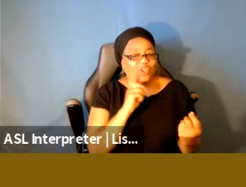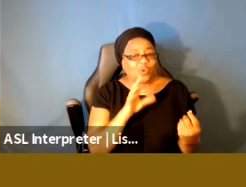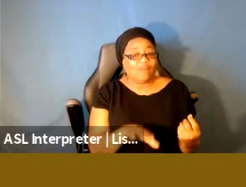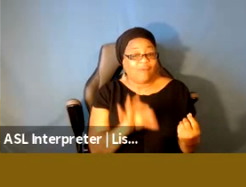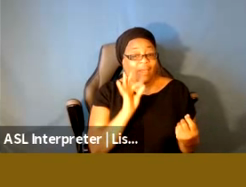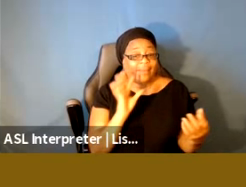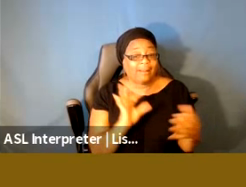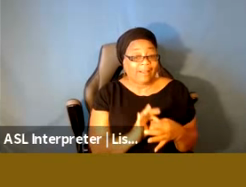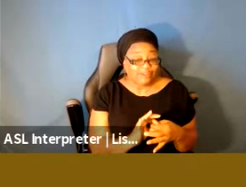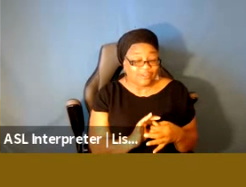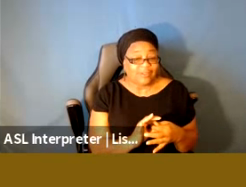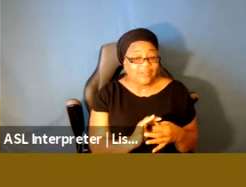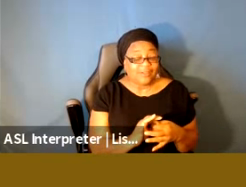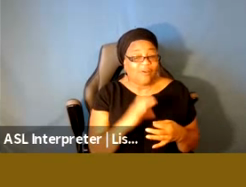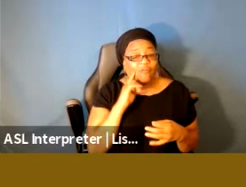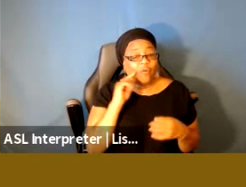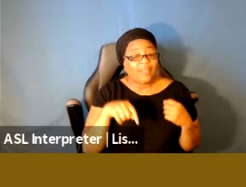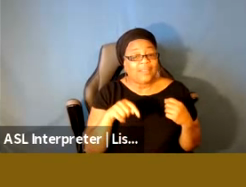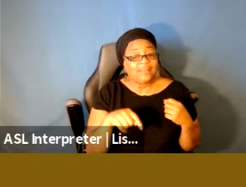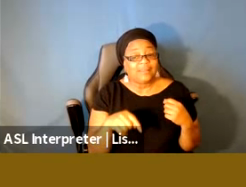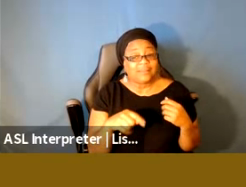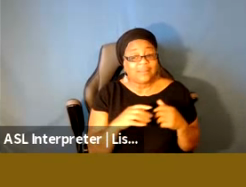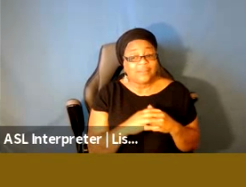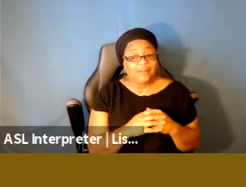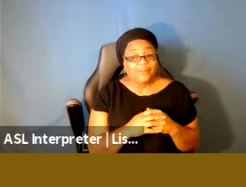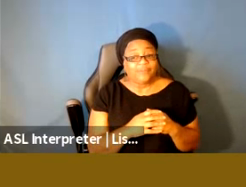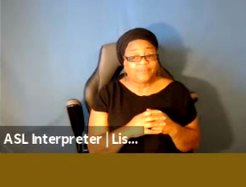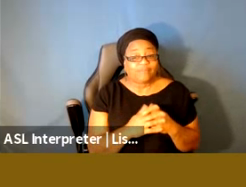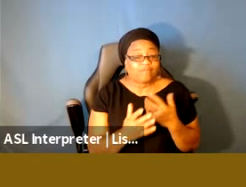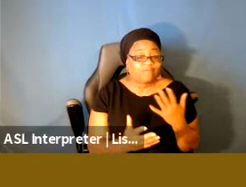connection for this particular